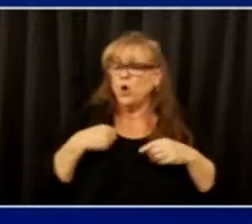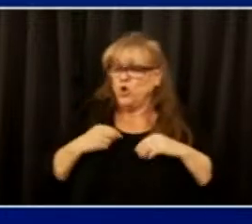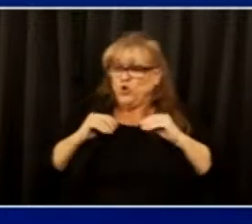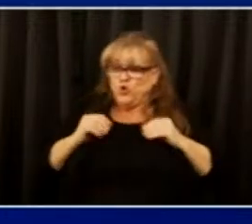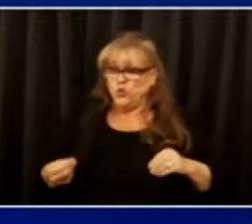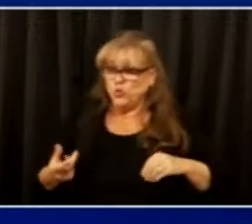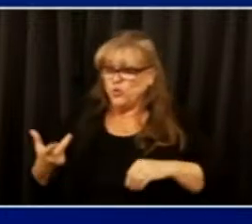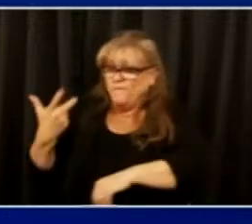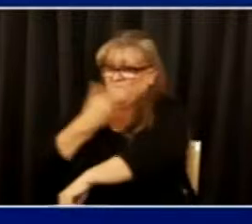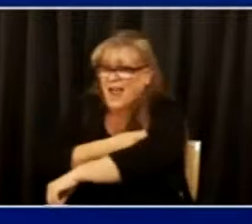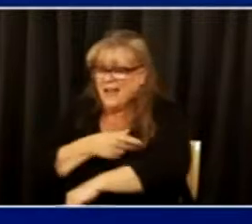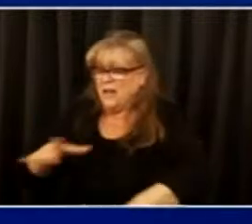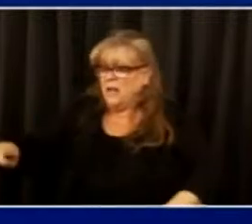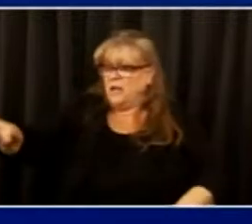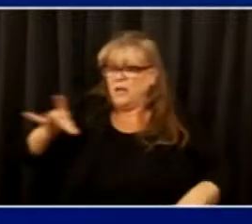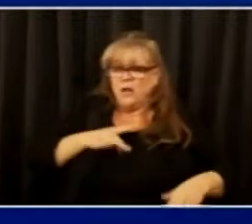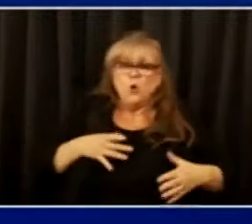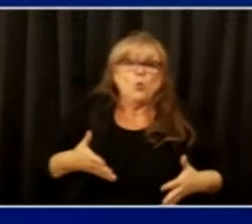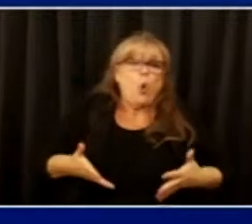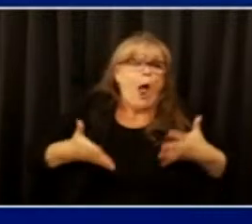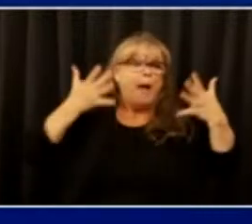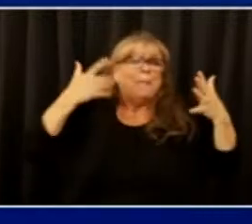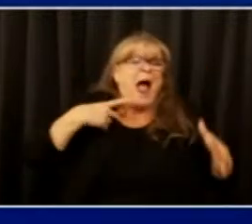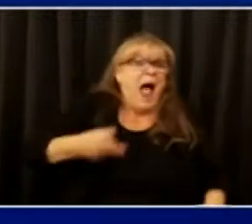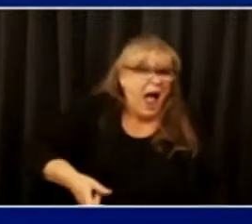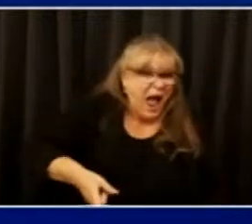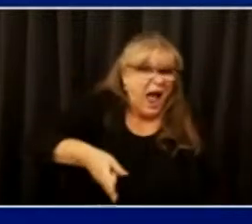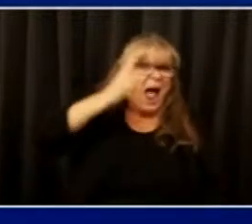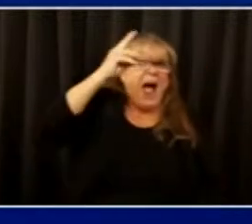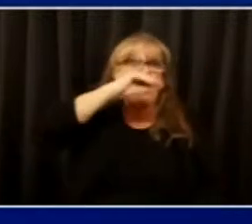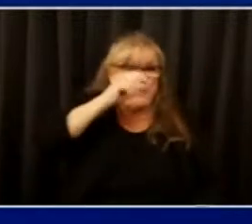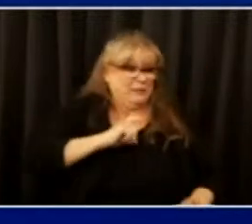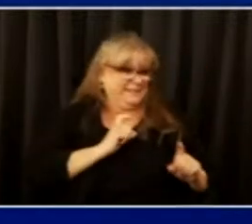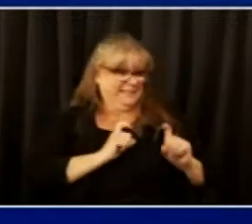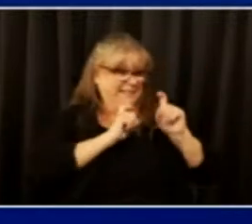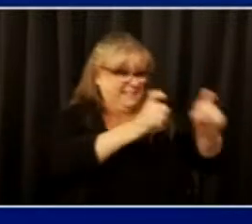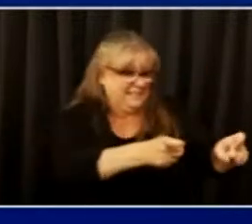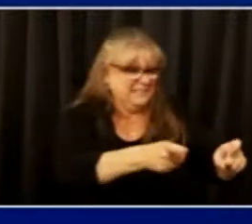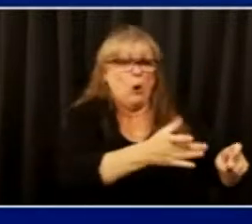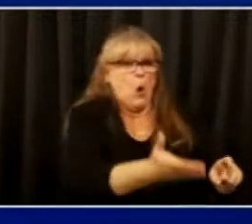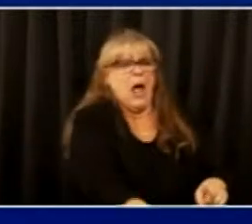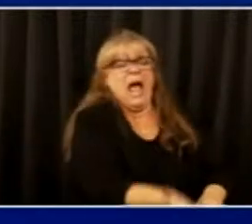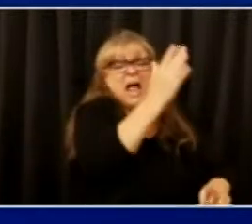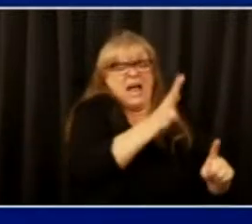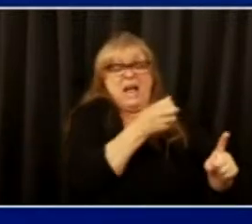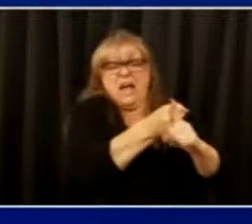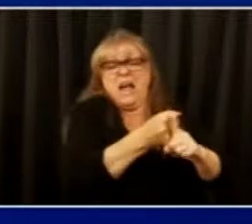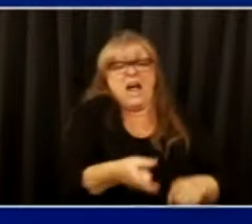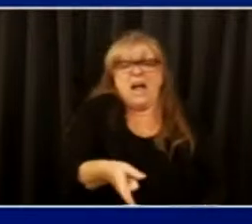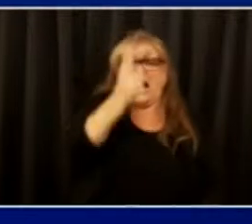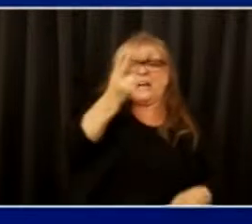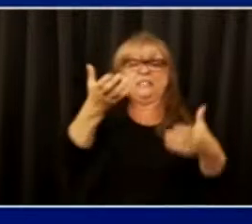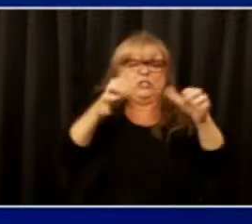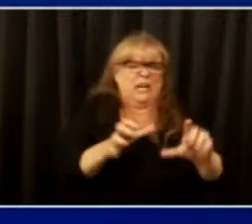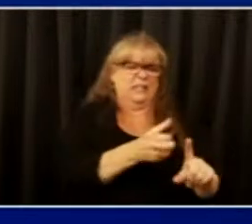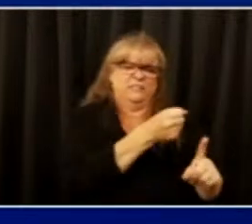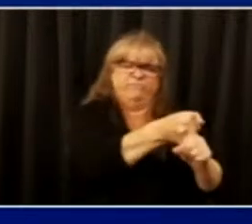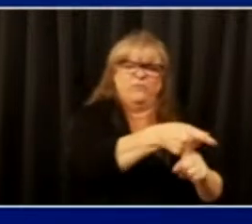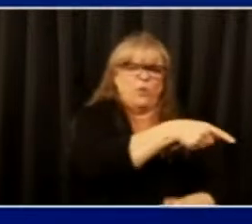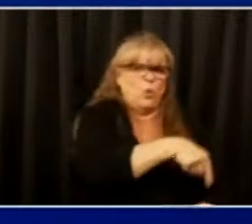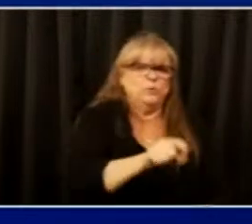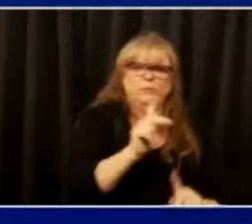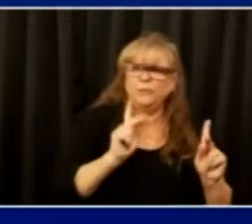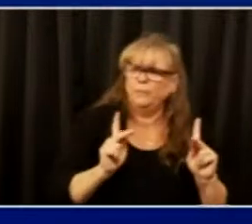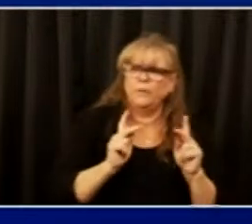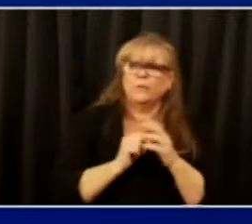other thing about vaccination is that it reduces the length of time that I can actually be spreading the virus. So not only